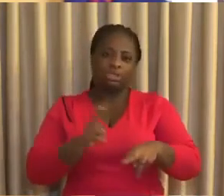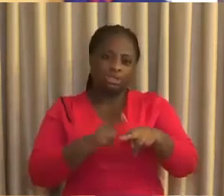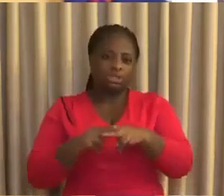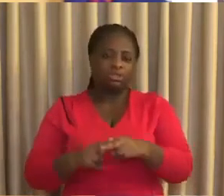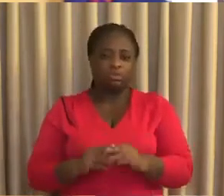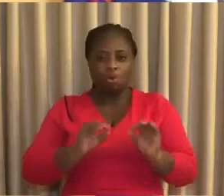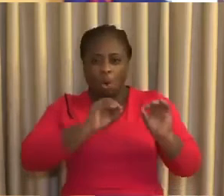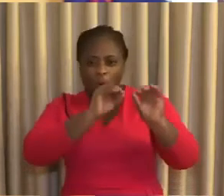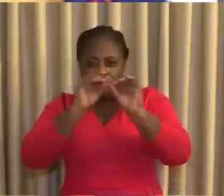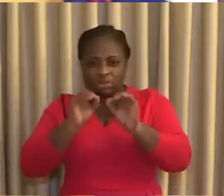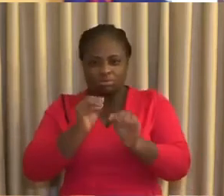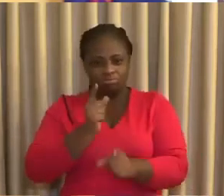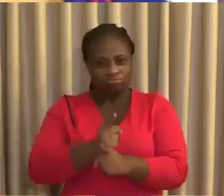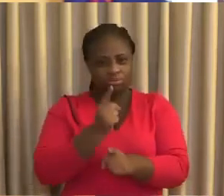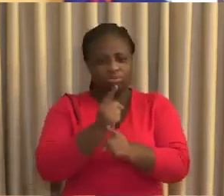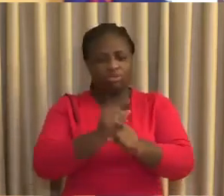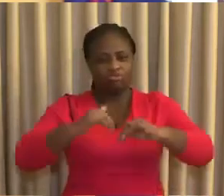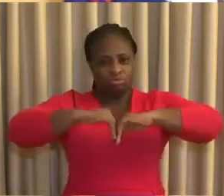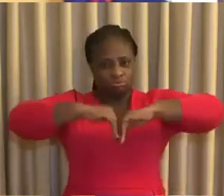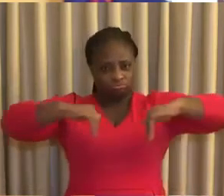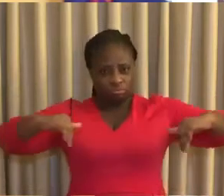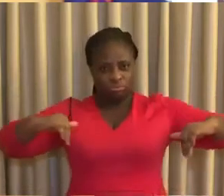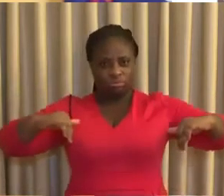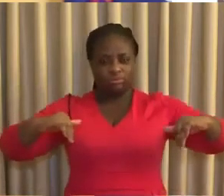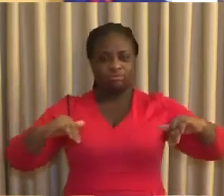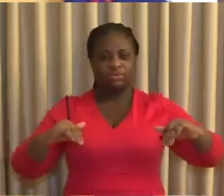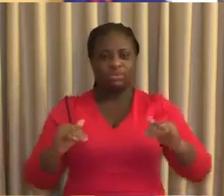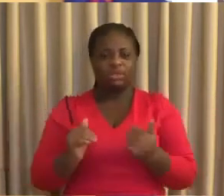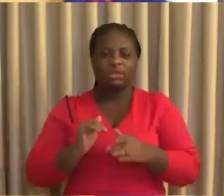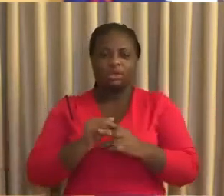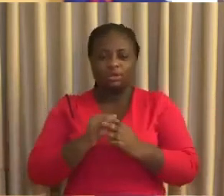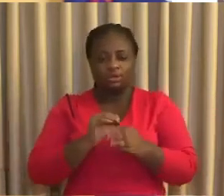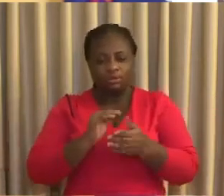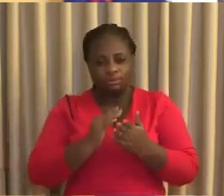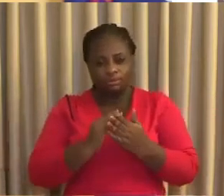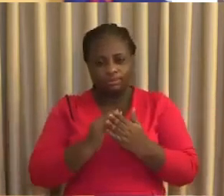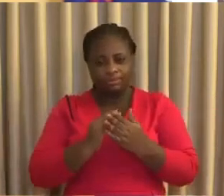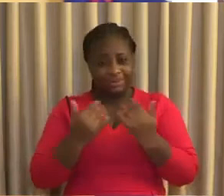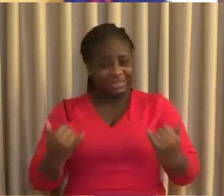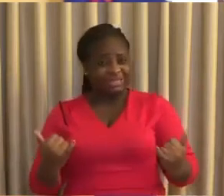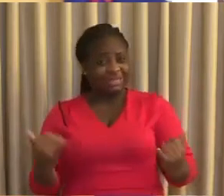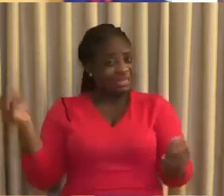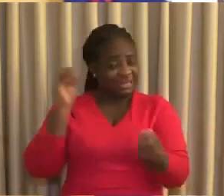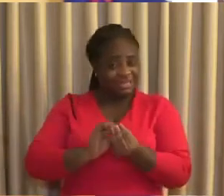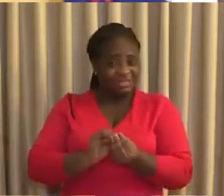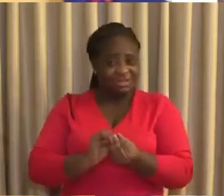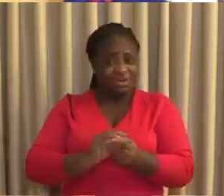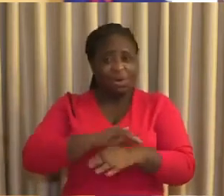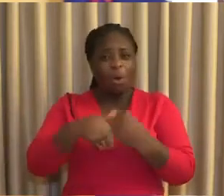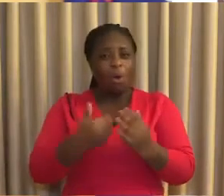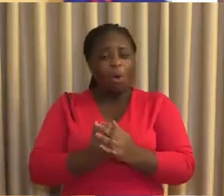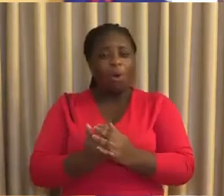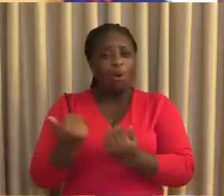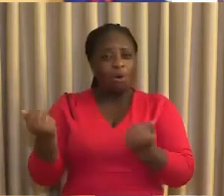social distancing and hygiene protocols. Additionally, all commercial vehicle stations